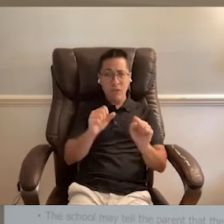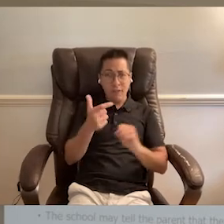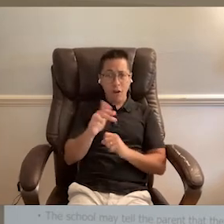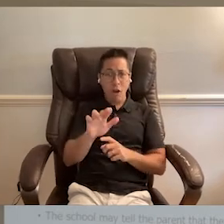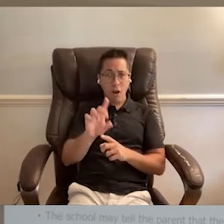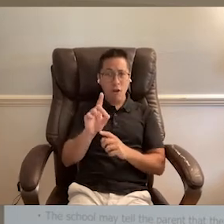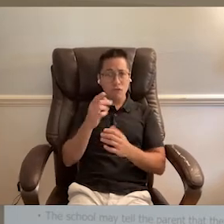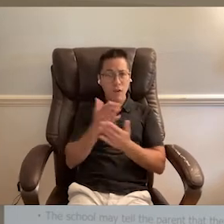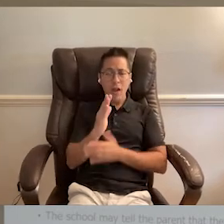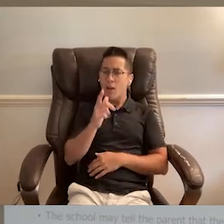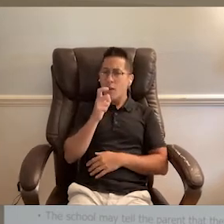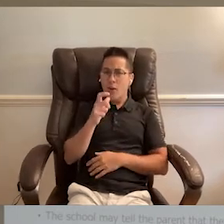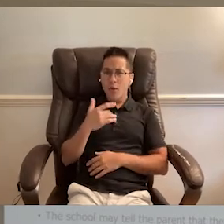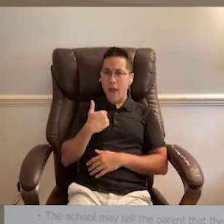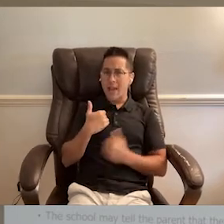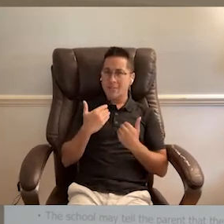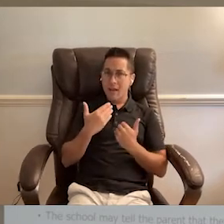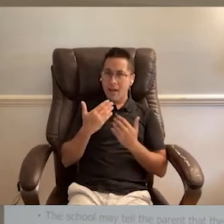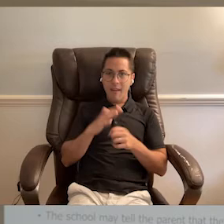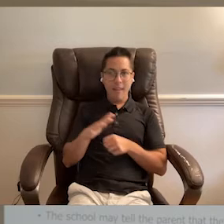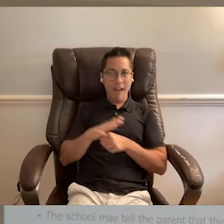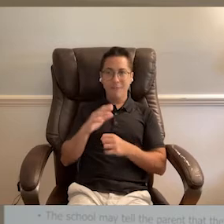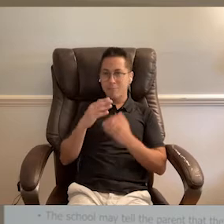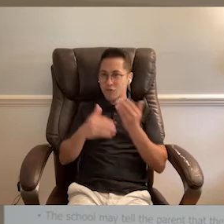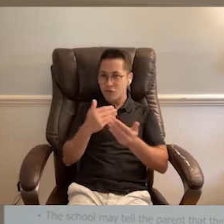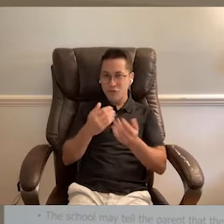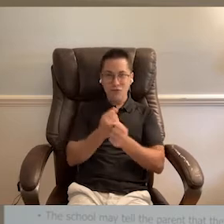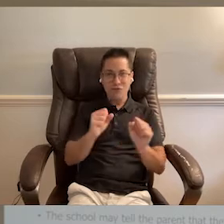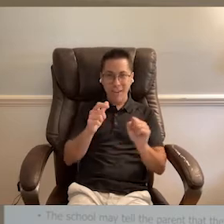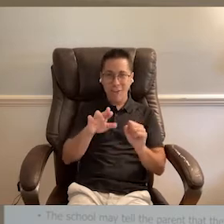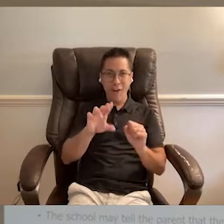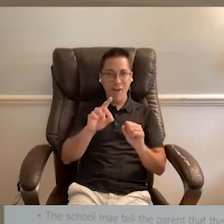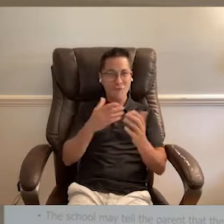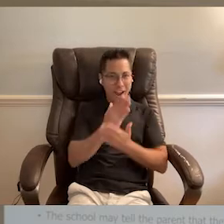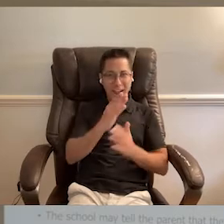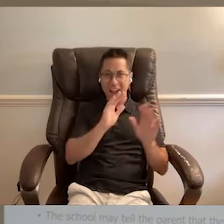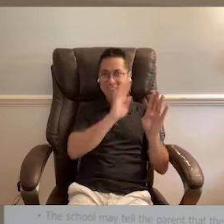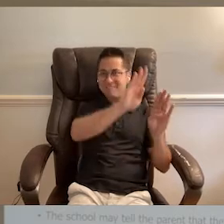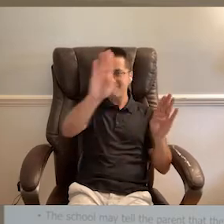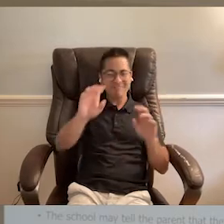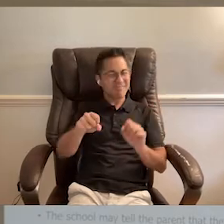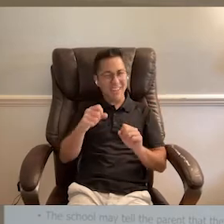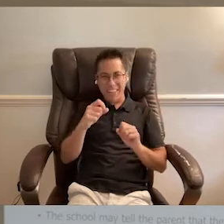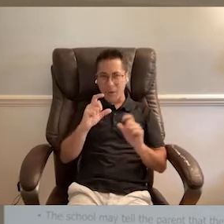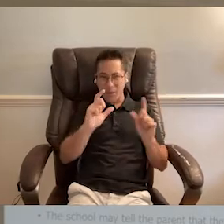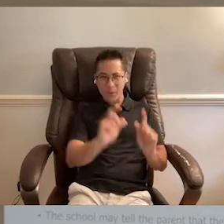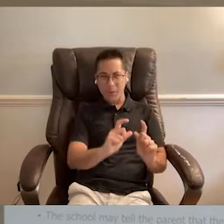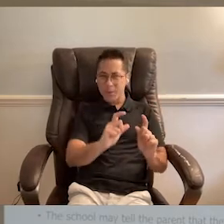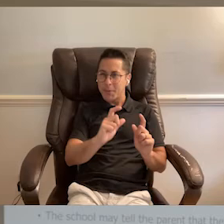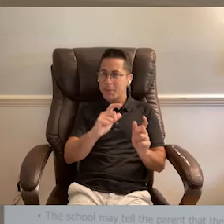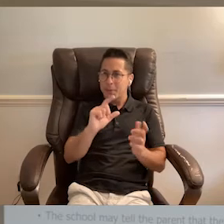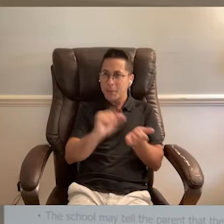enough procedural safeguards to wallpaper their house? Yes. You get them every time. They're tiny little print. Remember, they are on